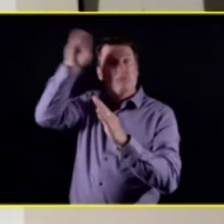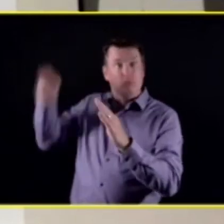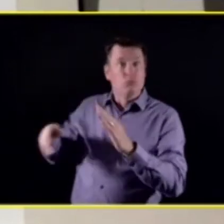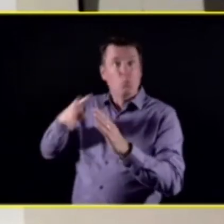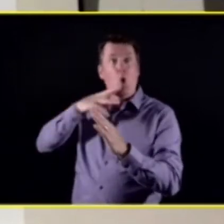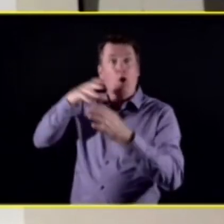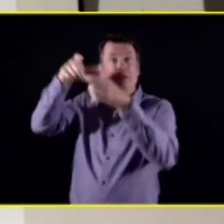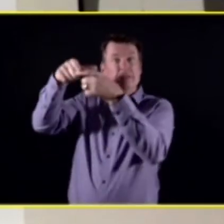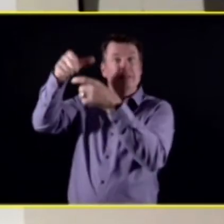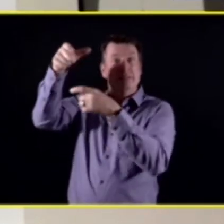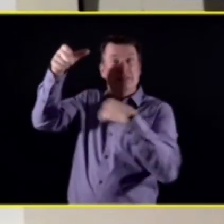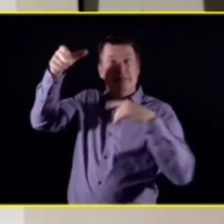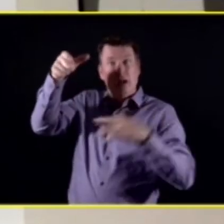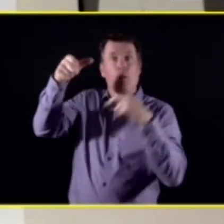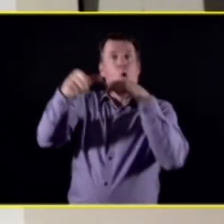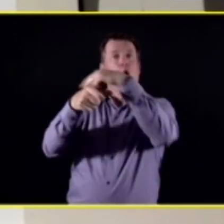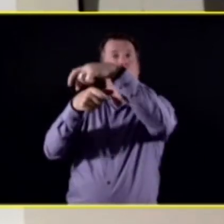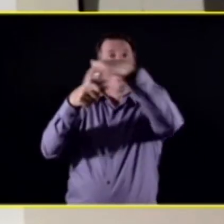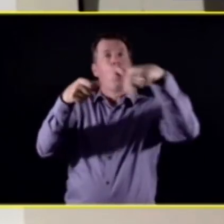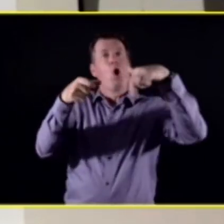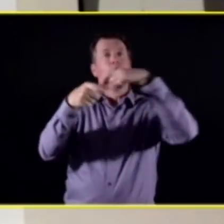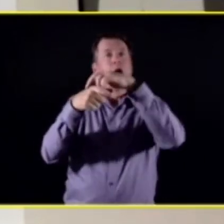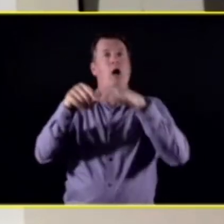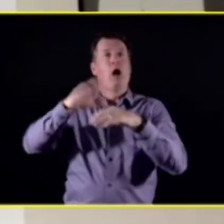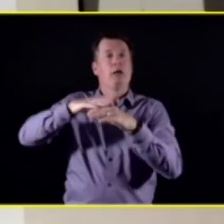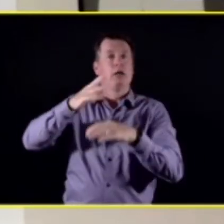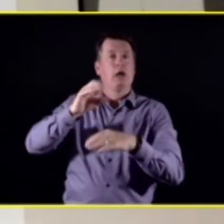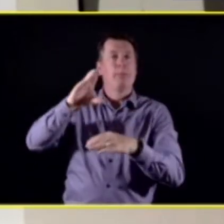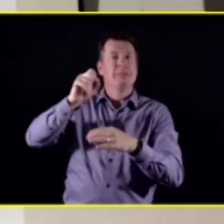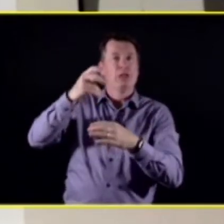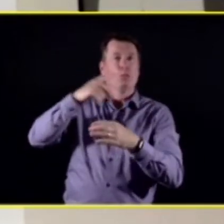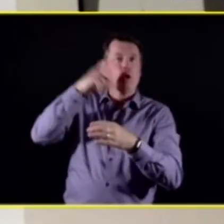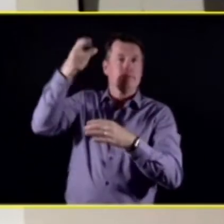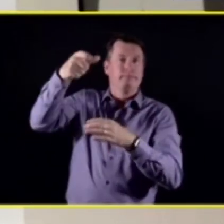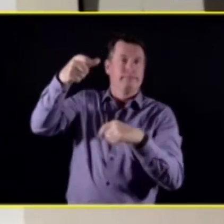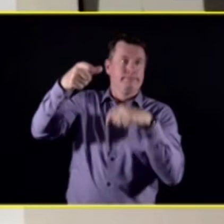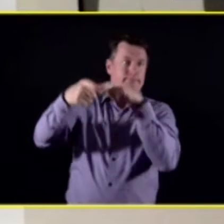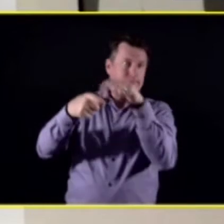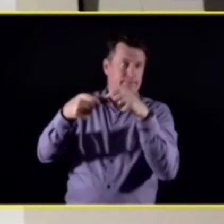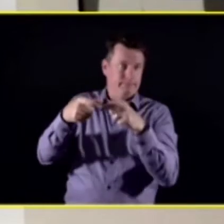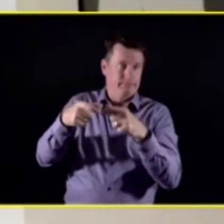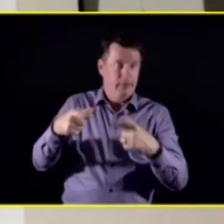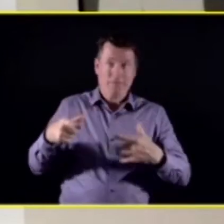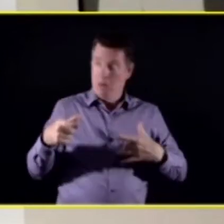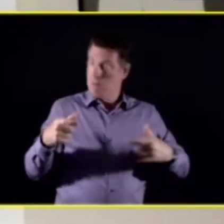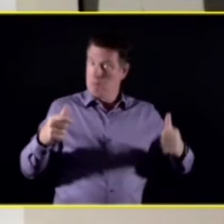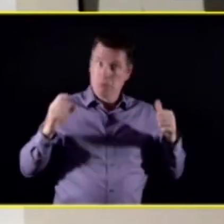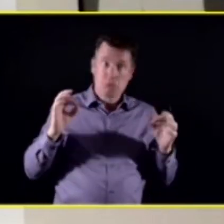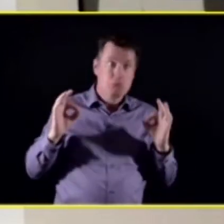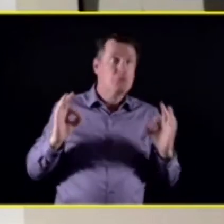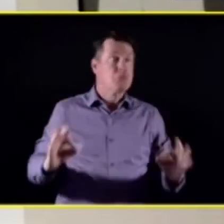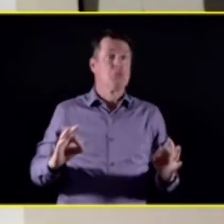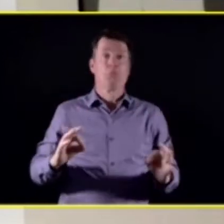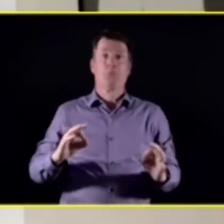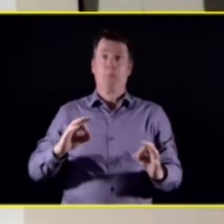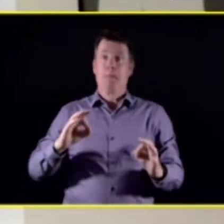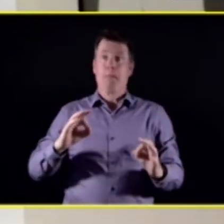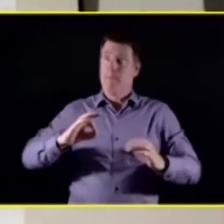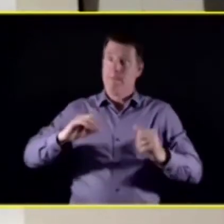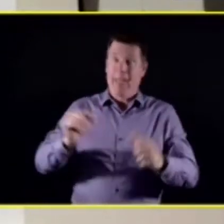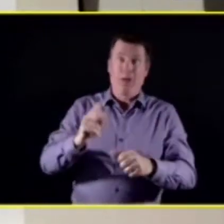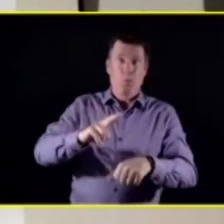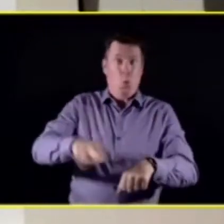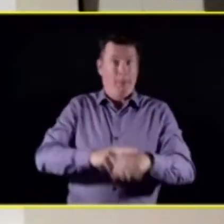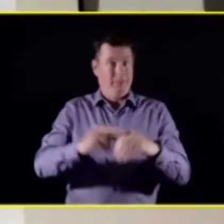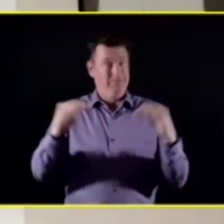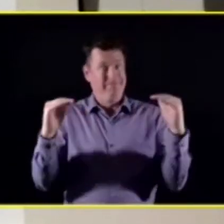and I'm not to where I'd like to be, but I'm doing much better. Thank you. It's a slow recovery, but